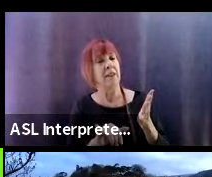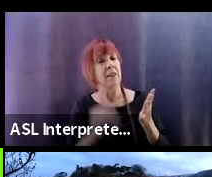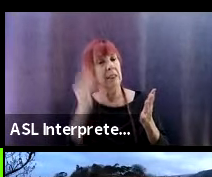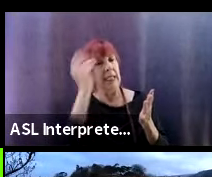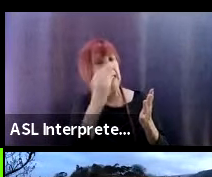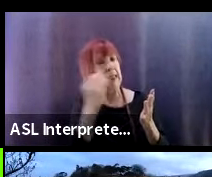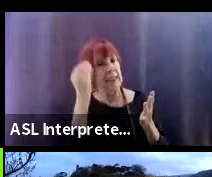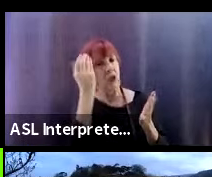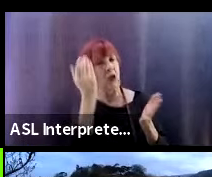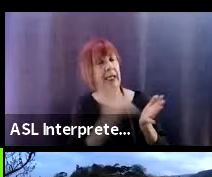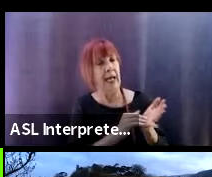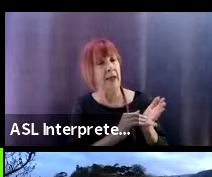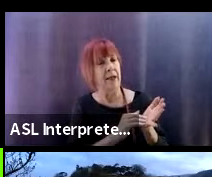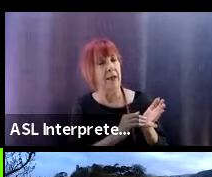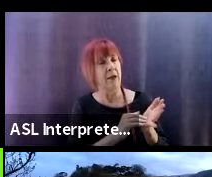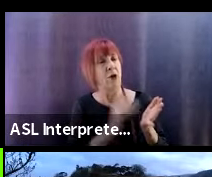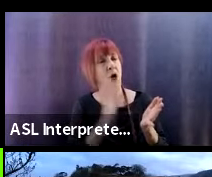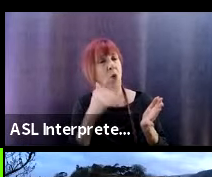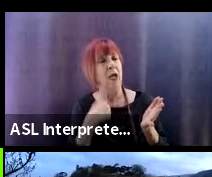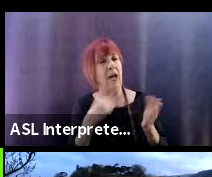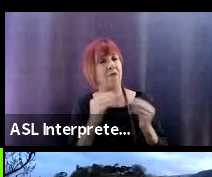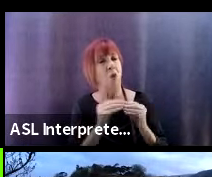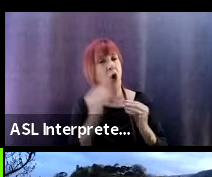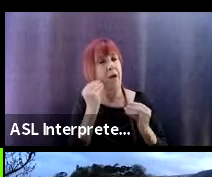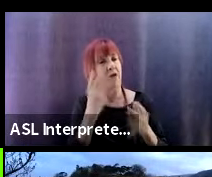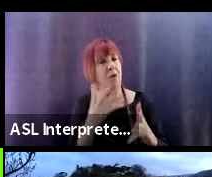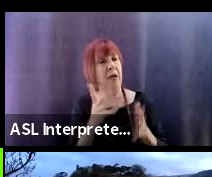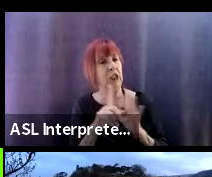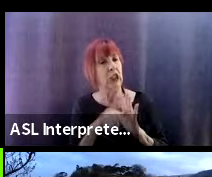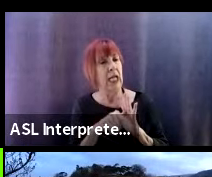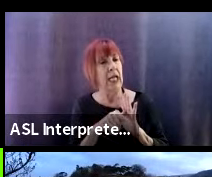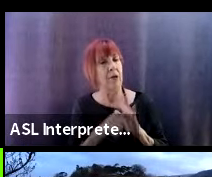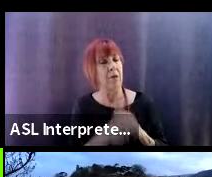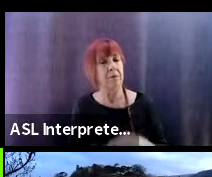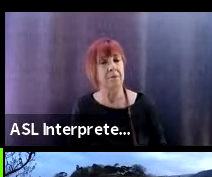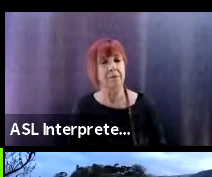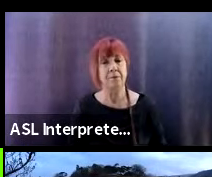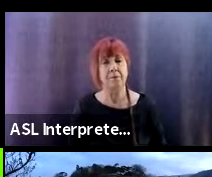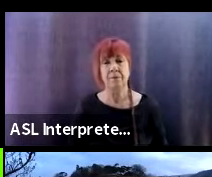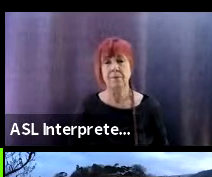again. So we'll have more updates from that advisory group moving forward as well.